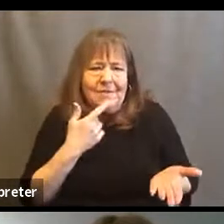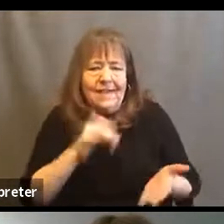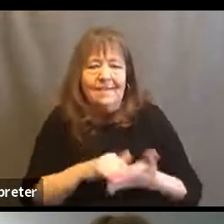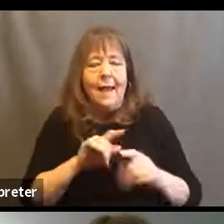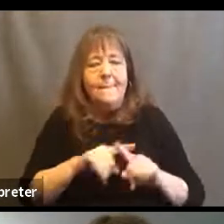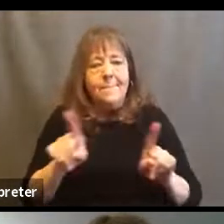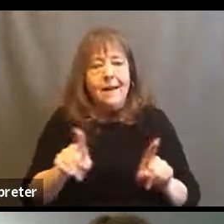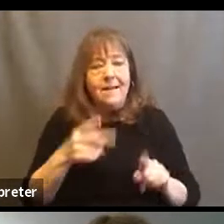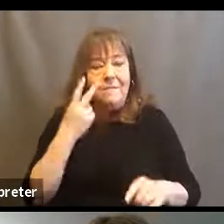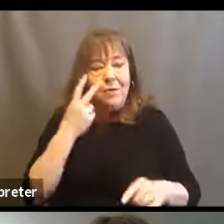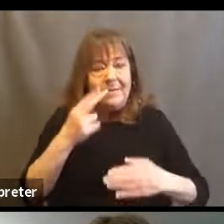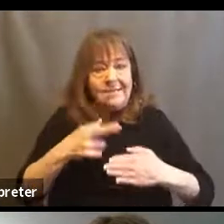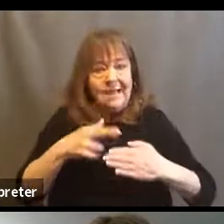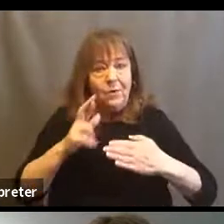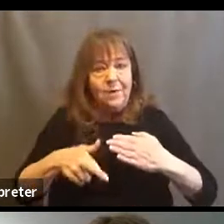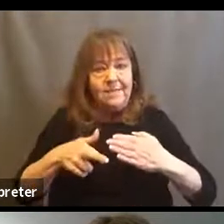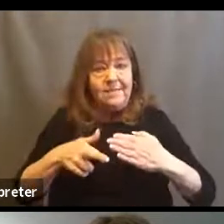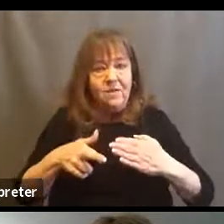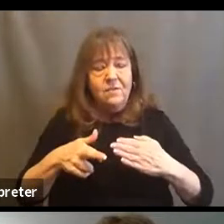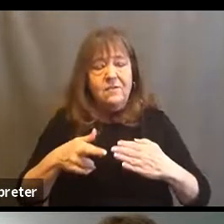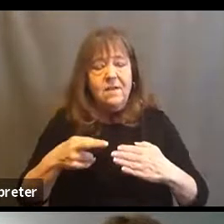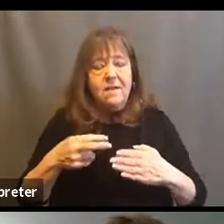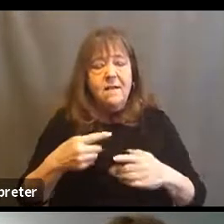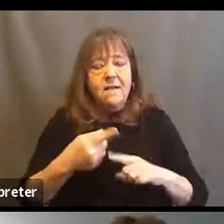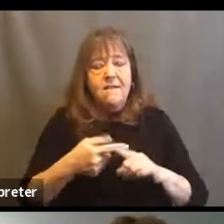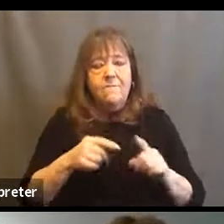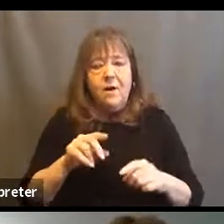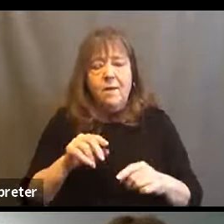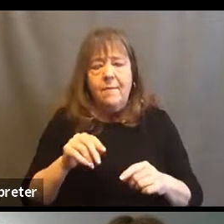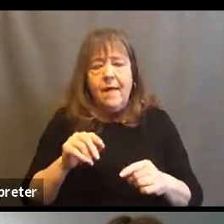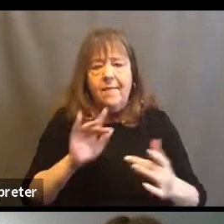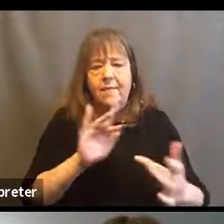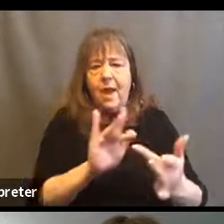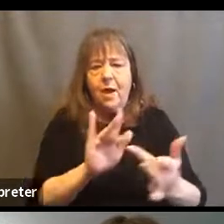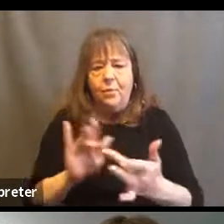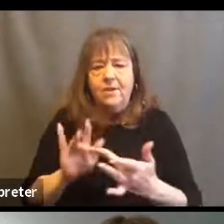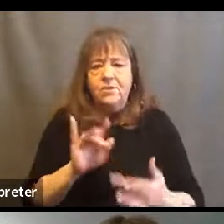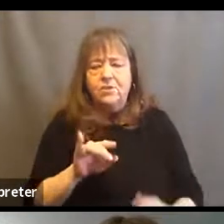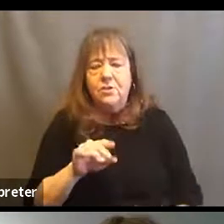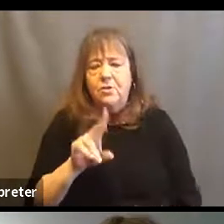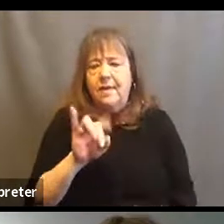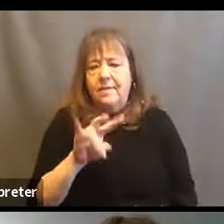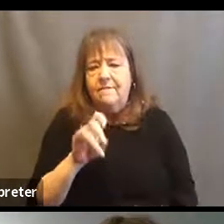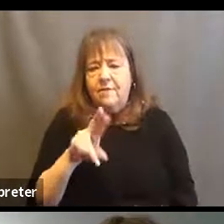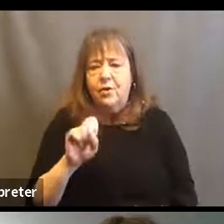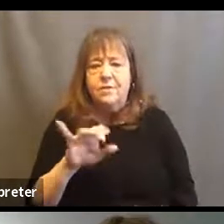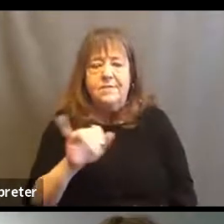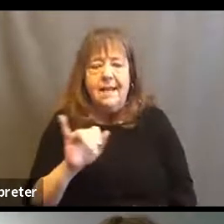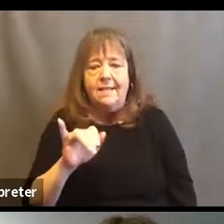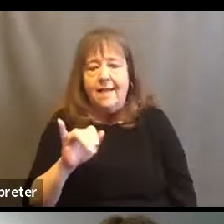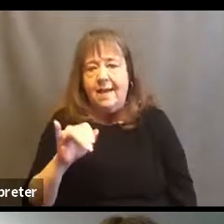seen any results yet from the outreach to diverse communities like refugees, Hispanics, Blacks?